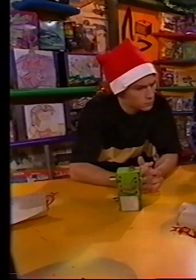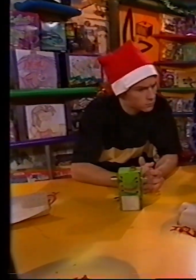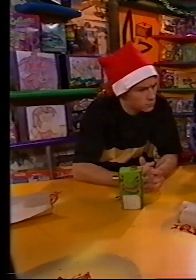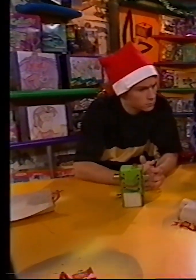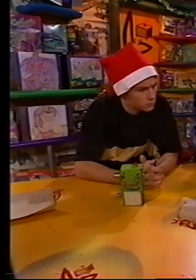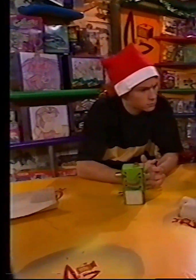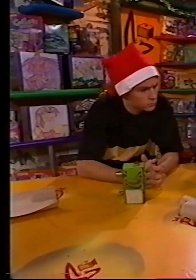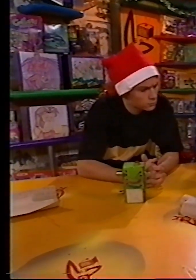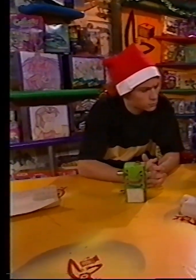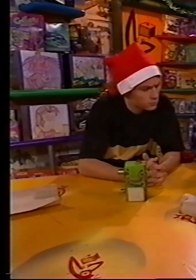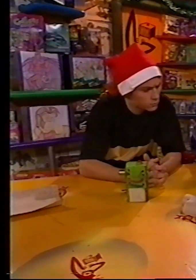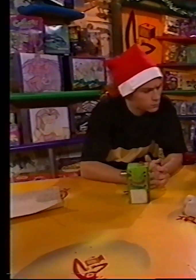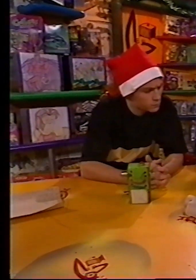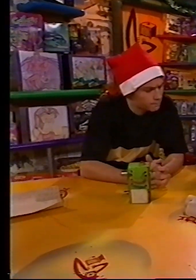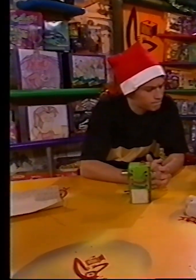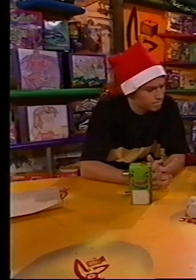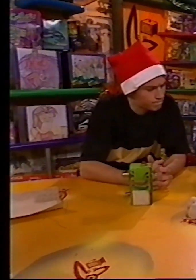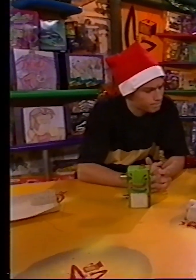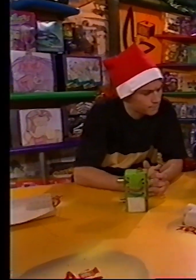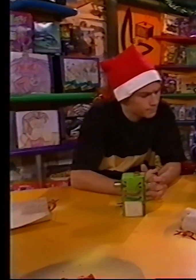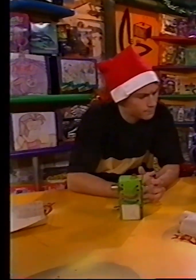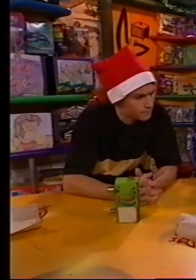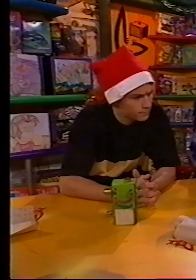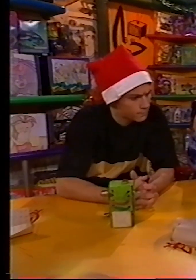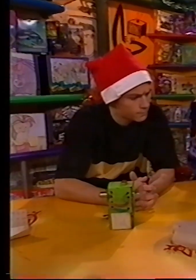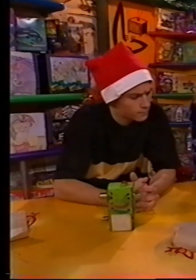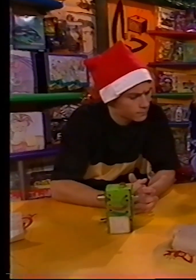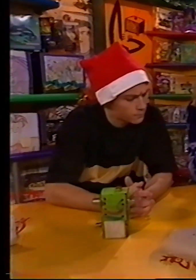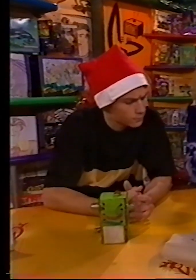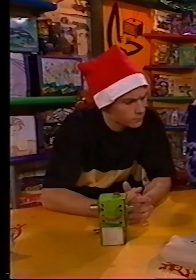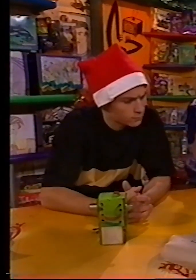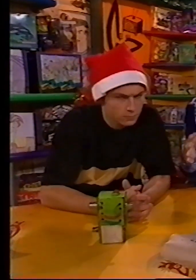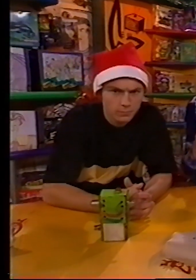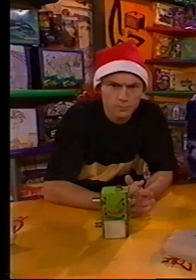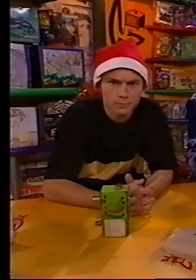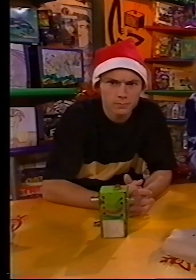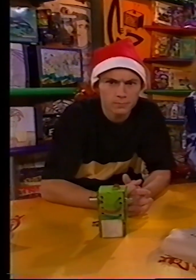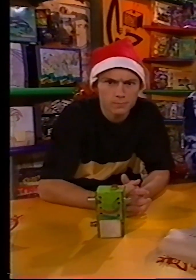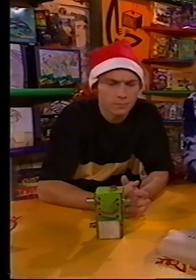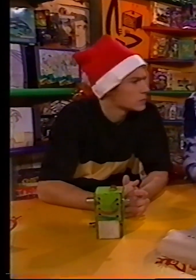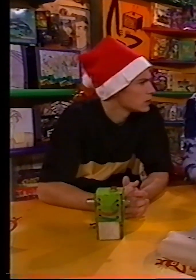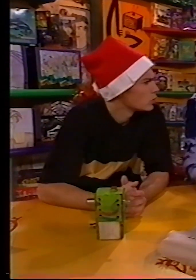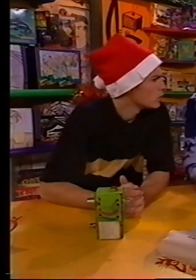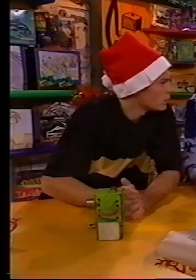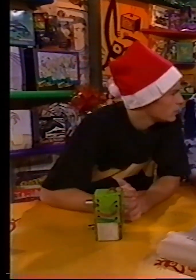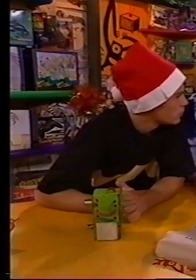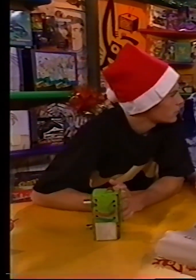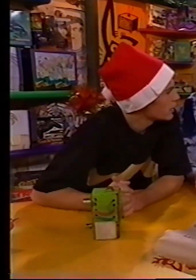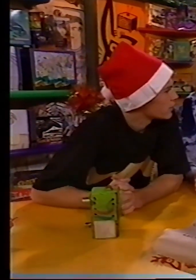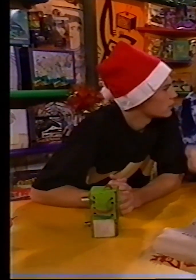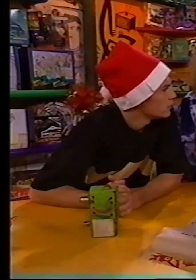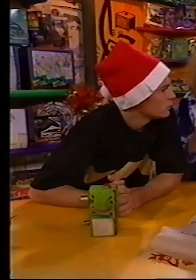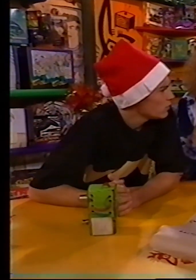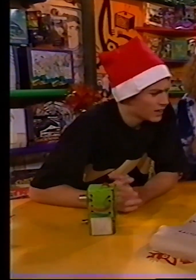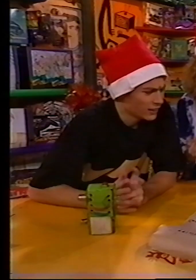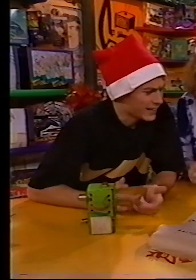Beatnik Barricades. If not that, computer. And if you can read this, forget what you've read. What other preparations have you made for Christmas? What other